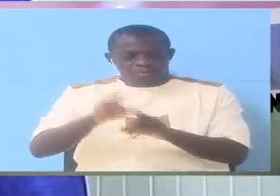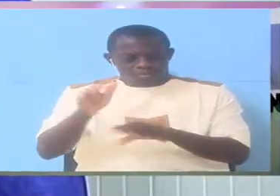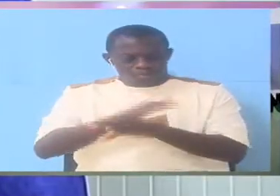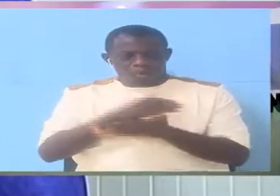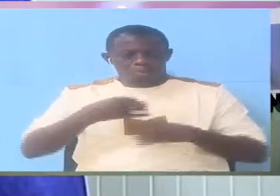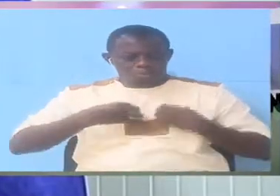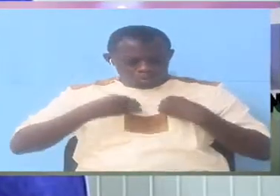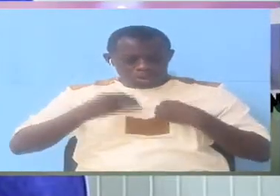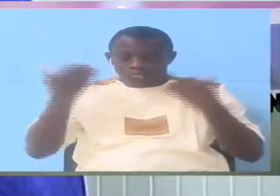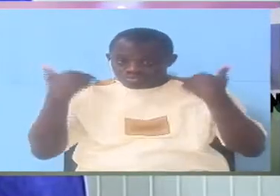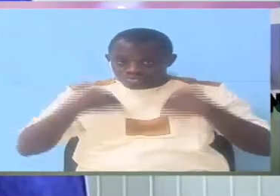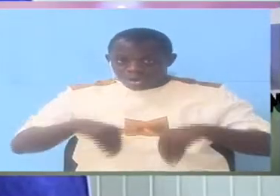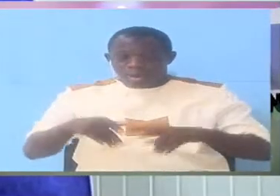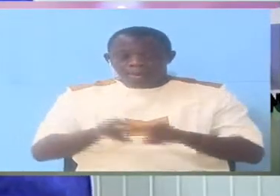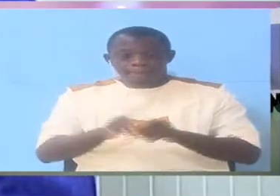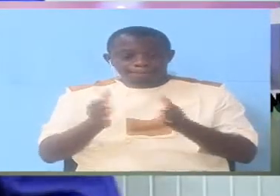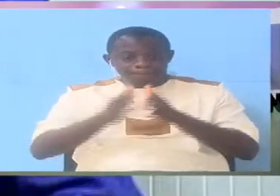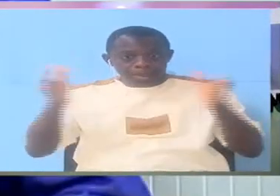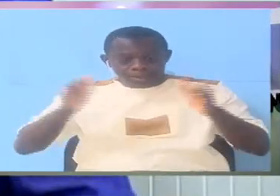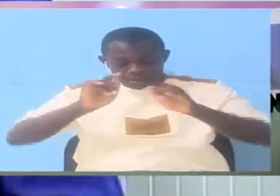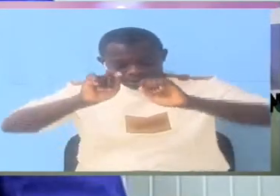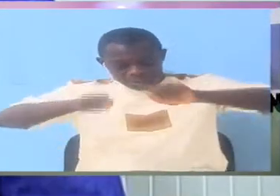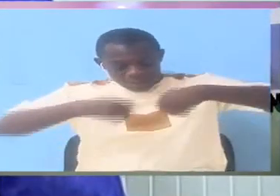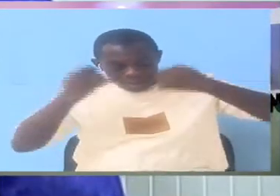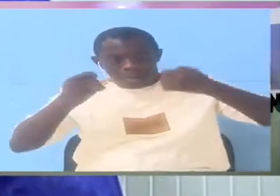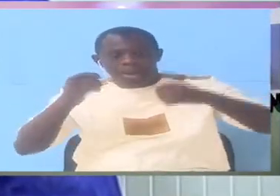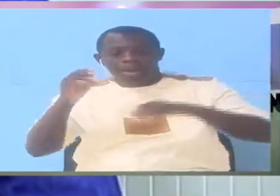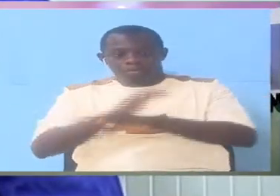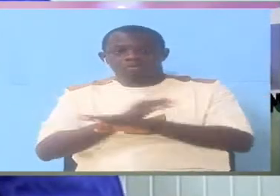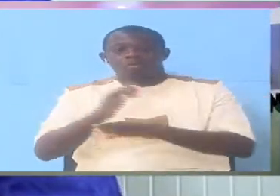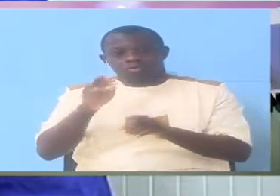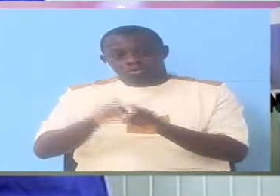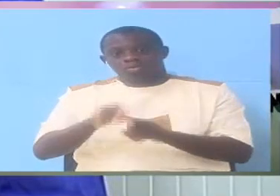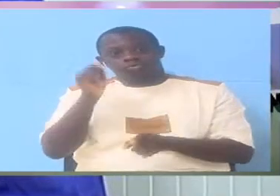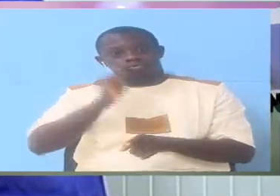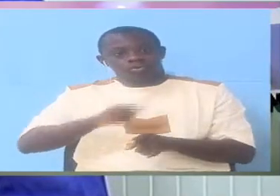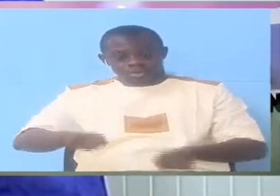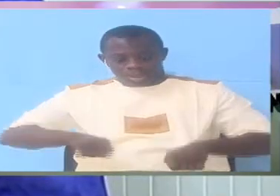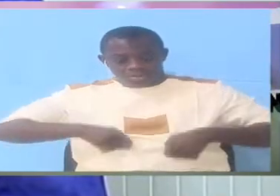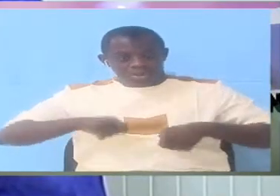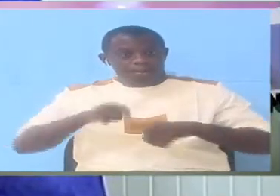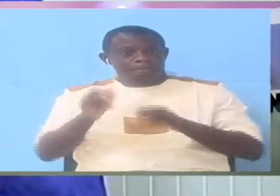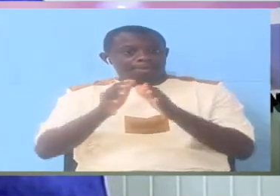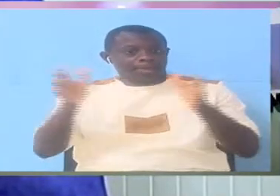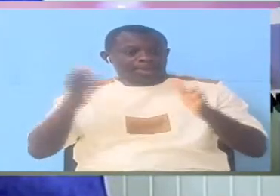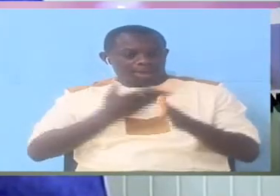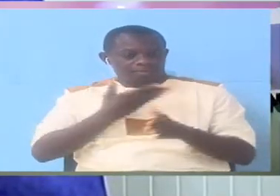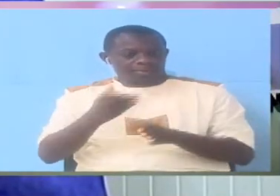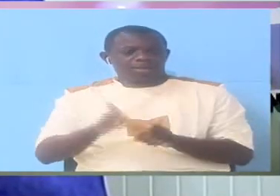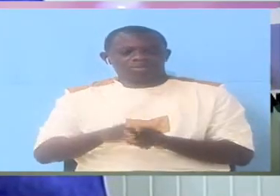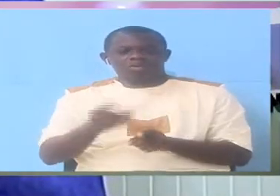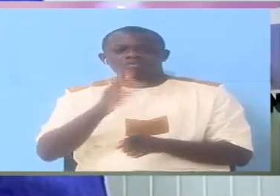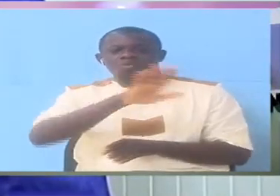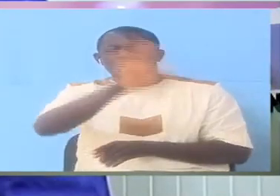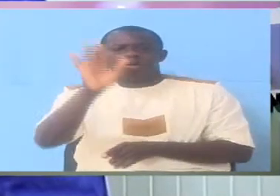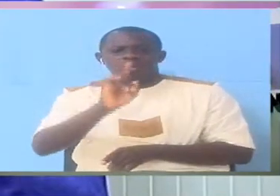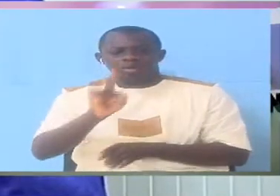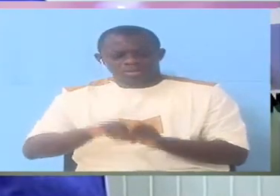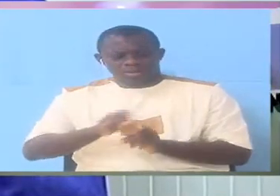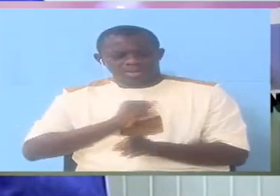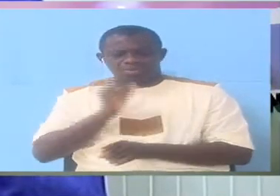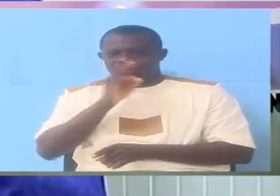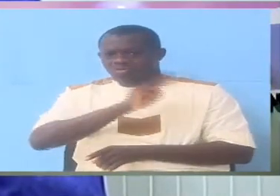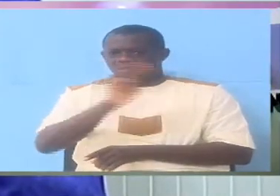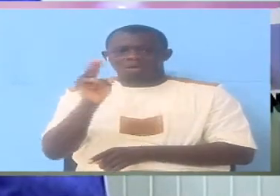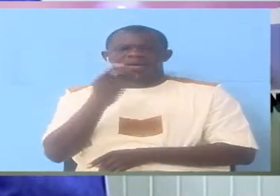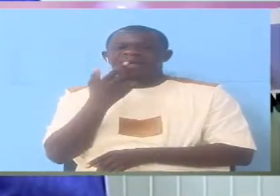Well, no, Amanke red today. It was not red as such.